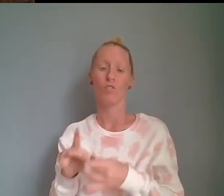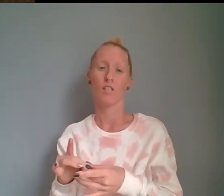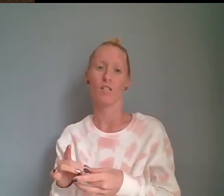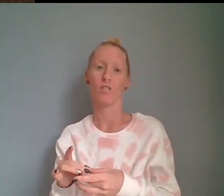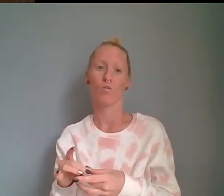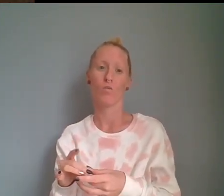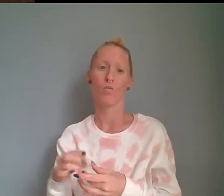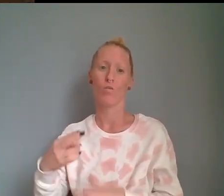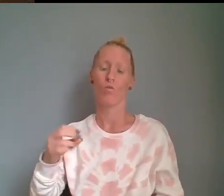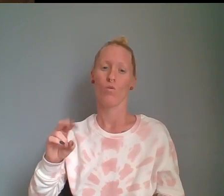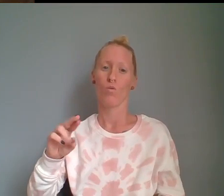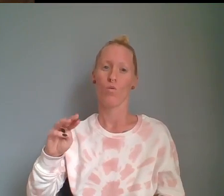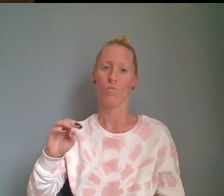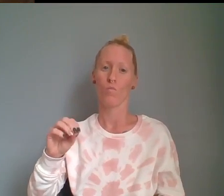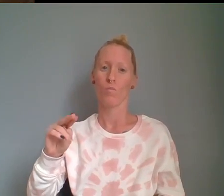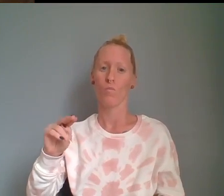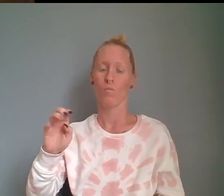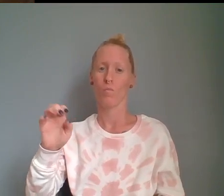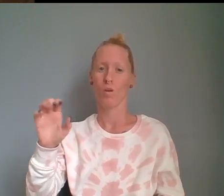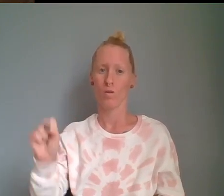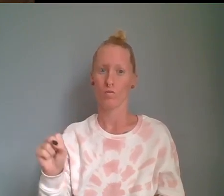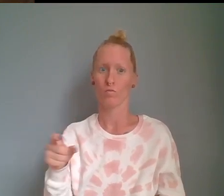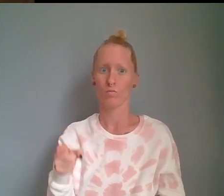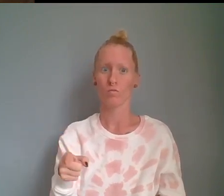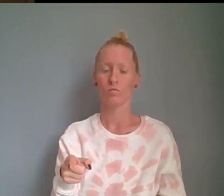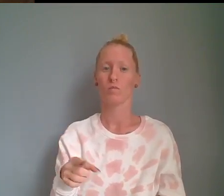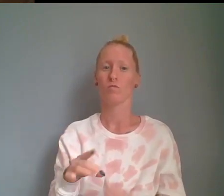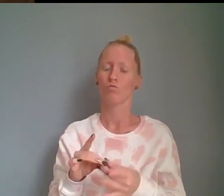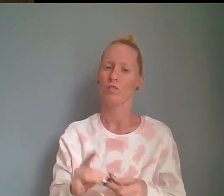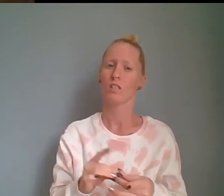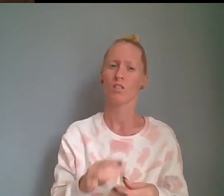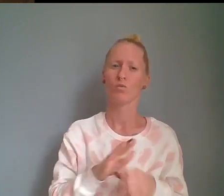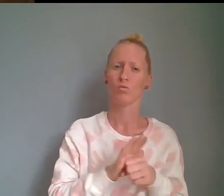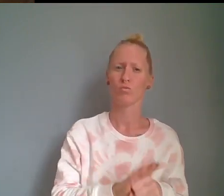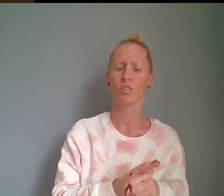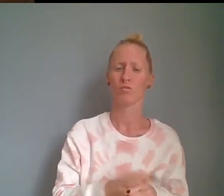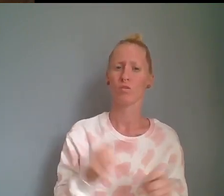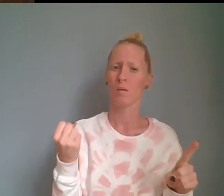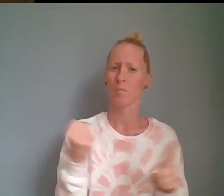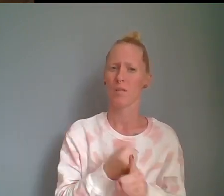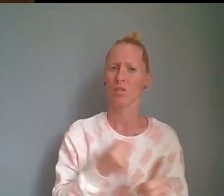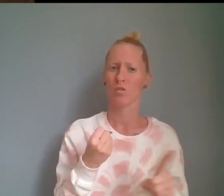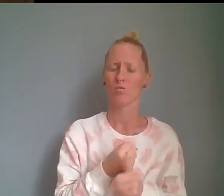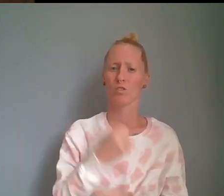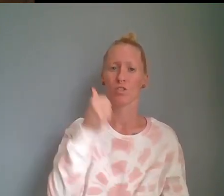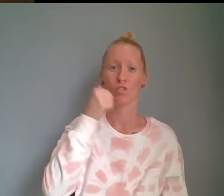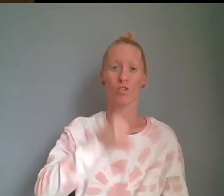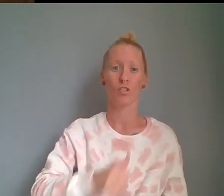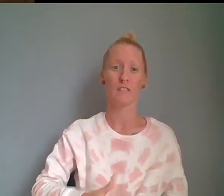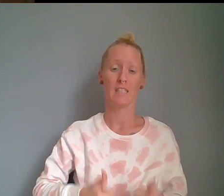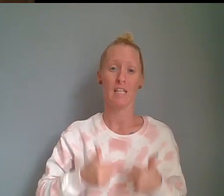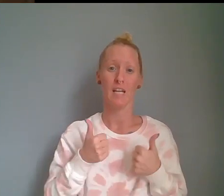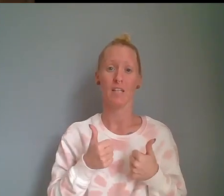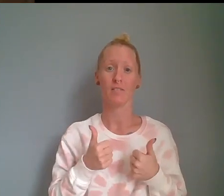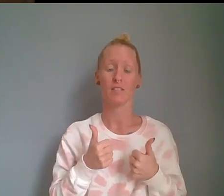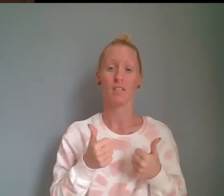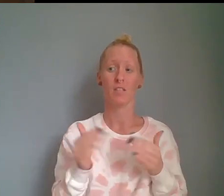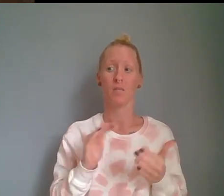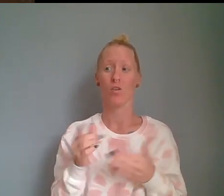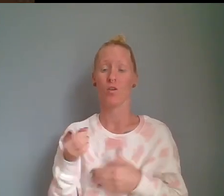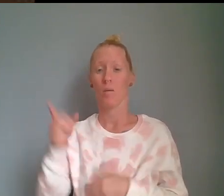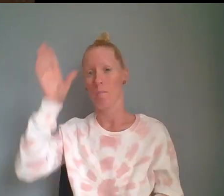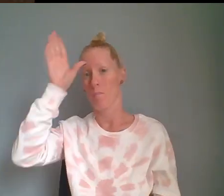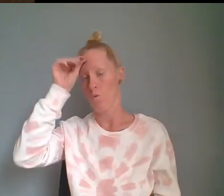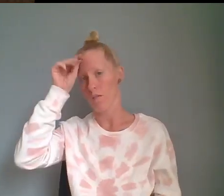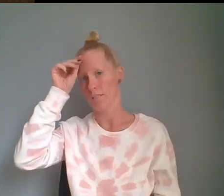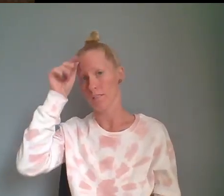sociological hypotheses that have to do with the kinds of stress and particularly abuse in girls' lives relative to boys. We